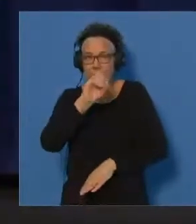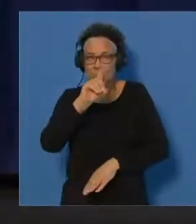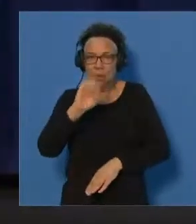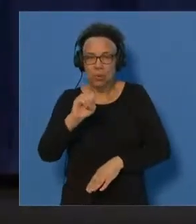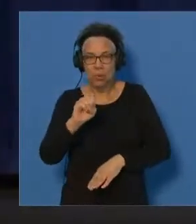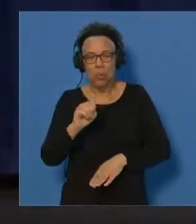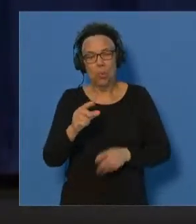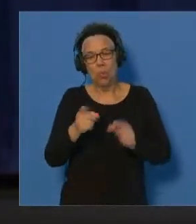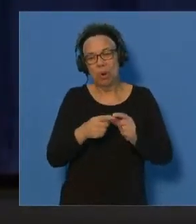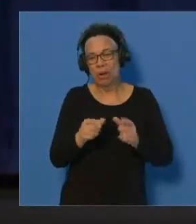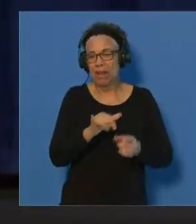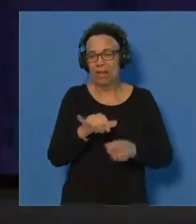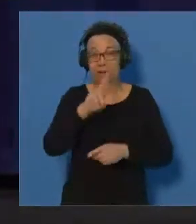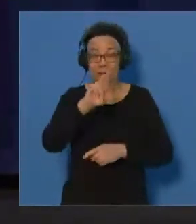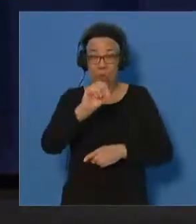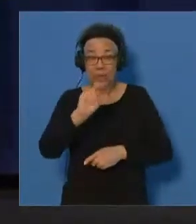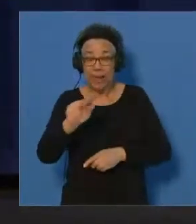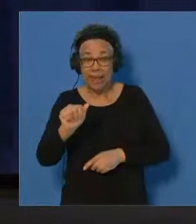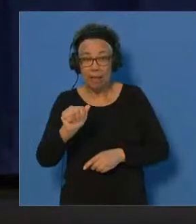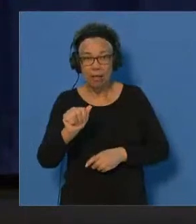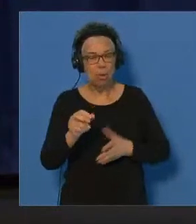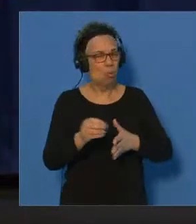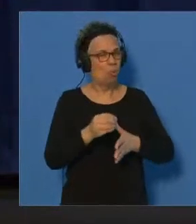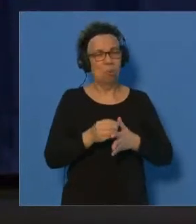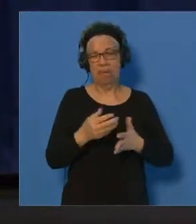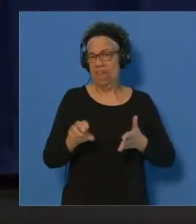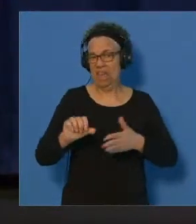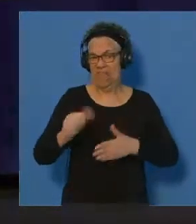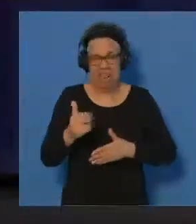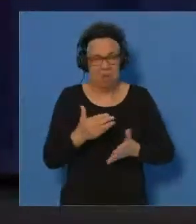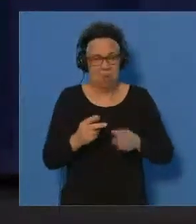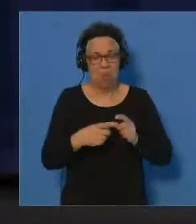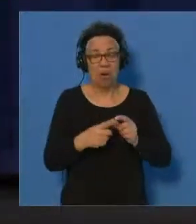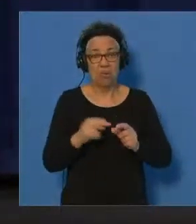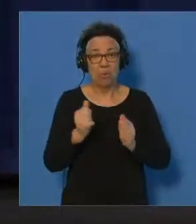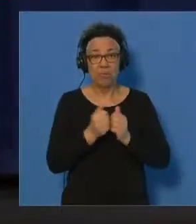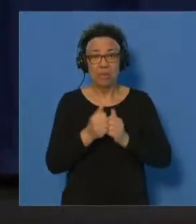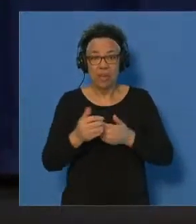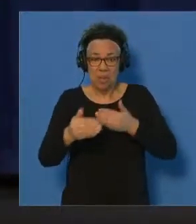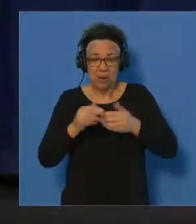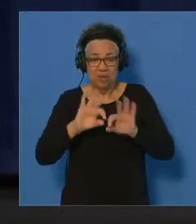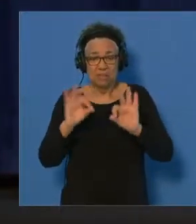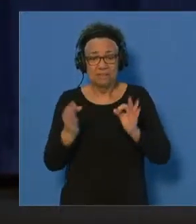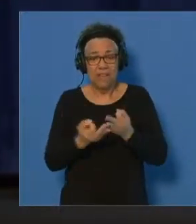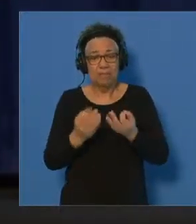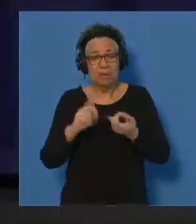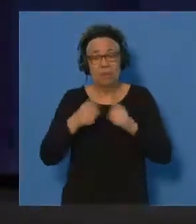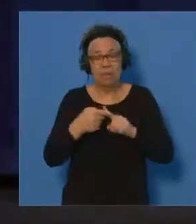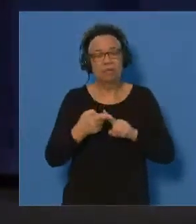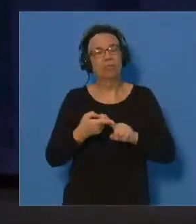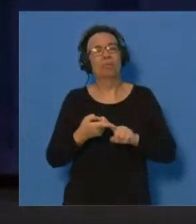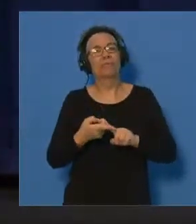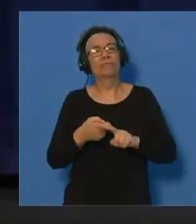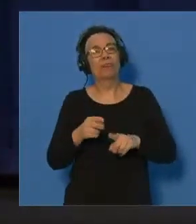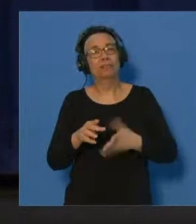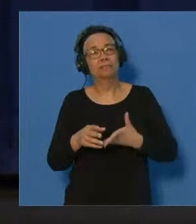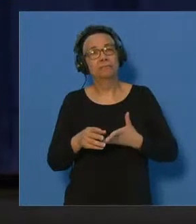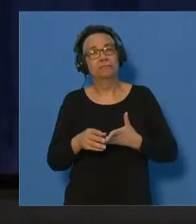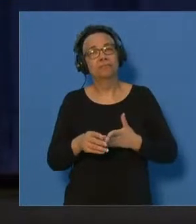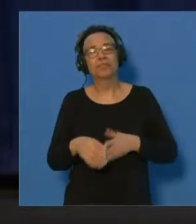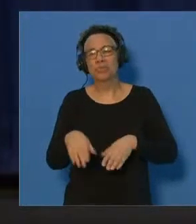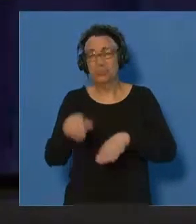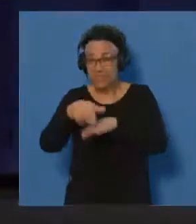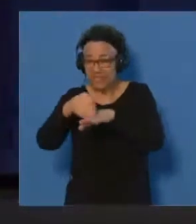like RONA, that's RONA, or any word, with a close friend or family member that you can send to them so they